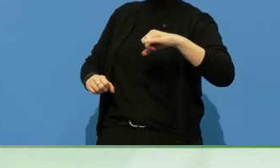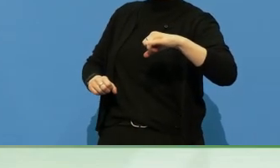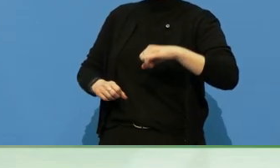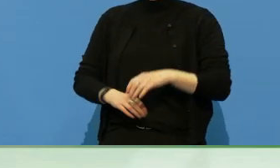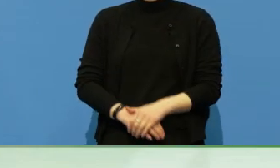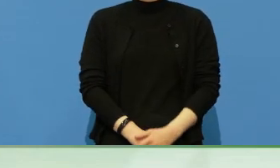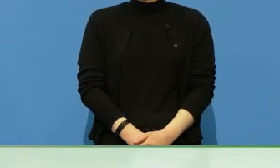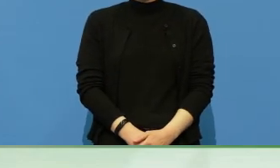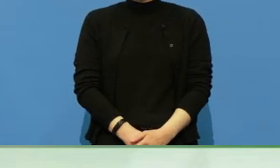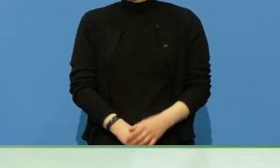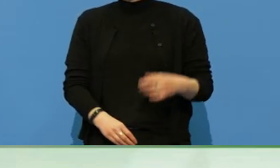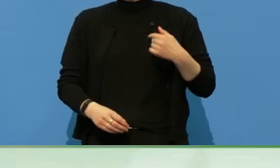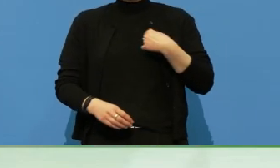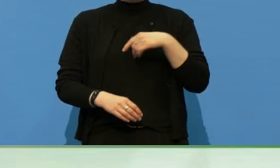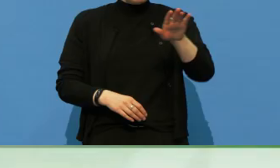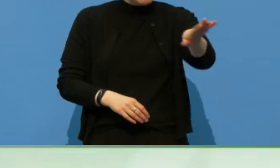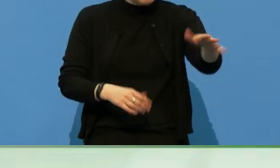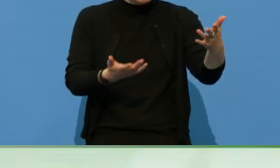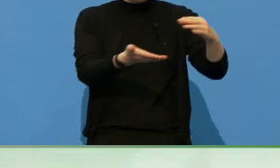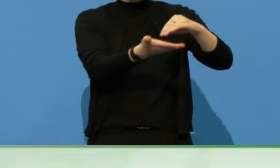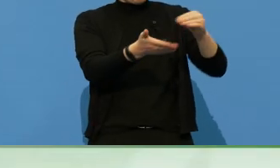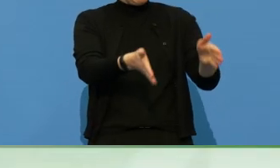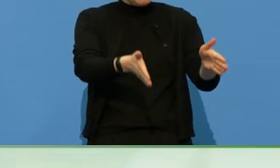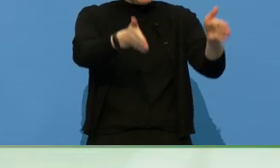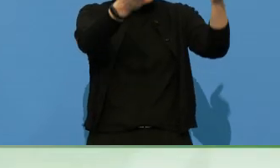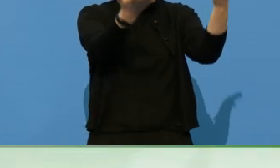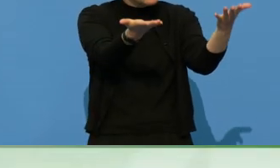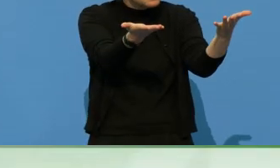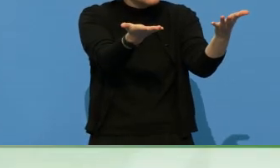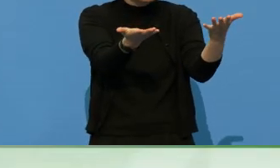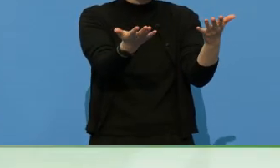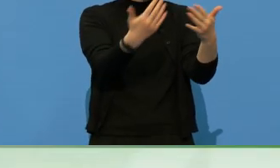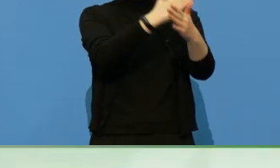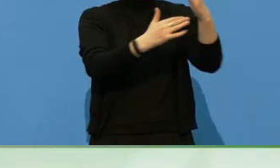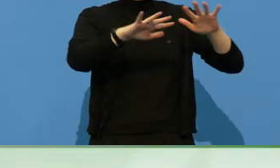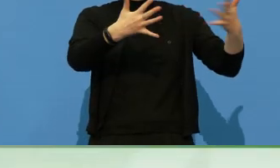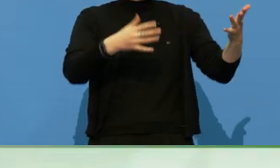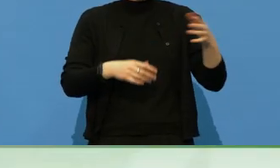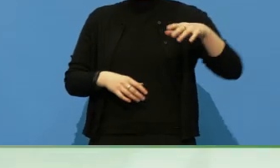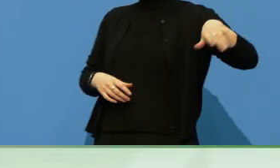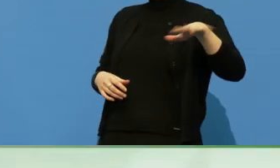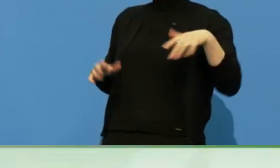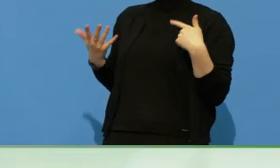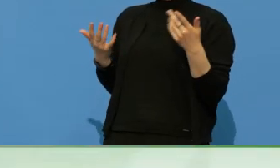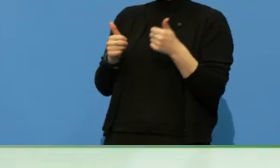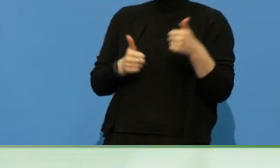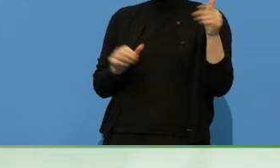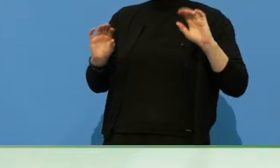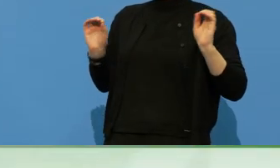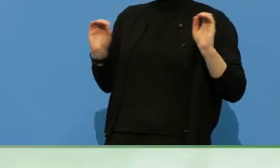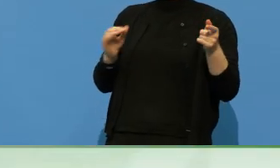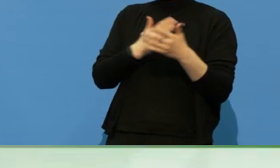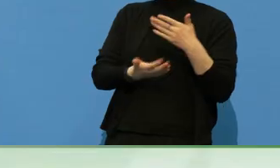disabilities in office buildings. And it was shocking, but in Poland we